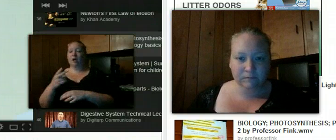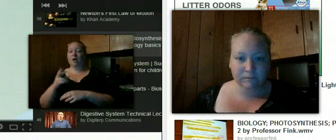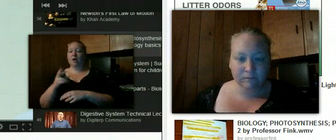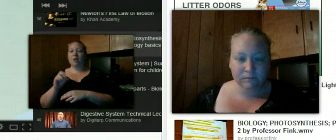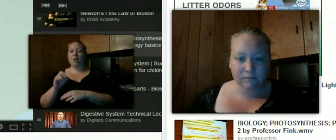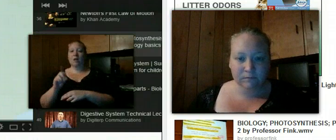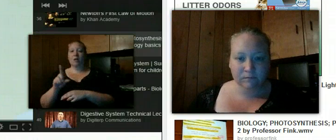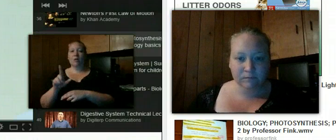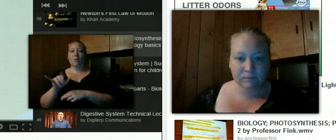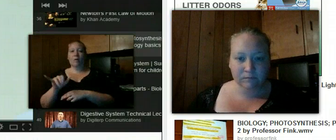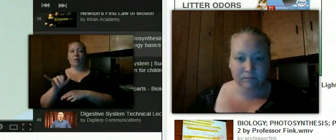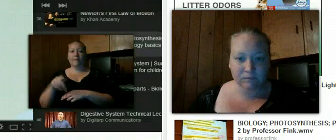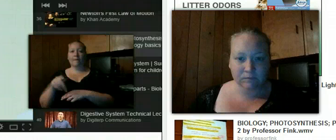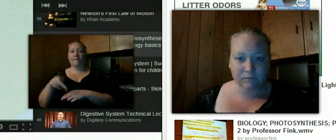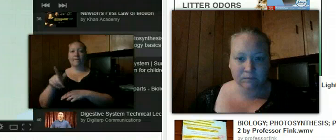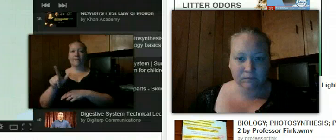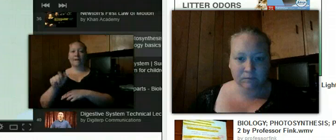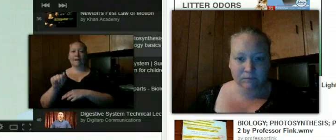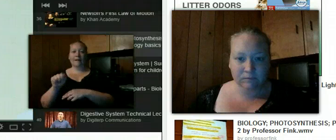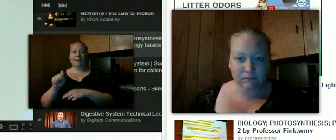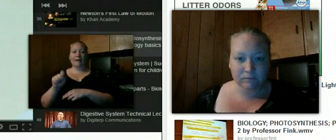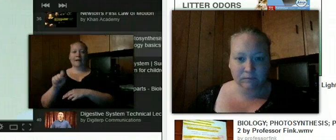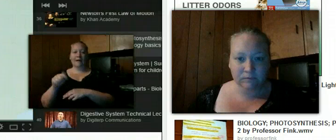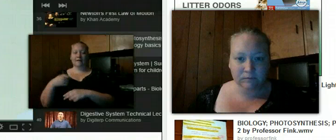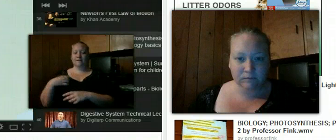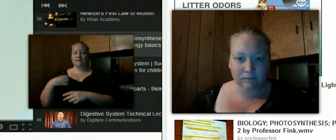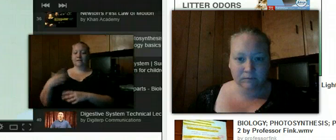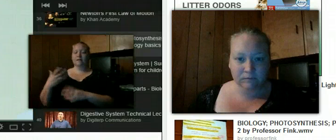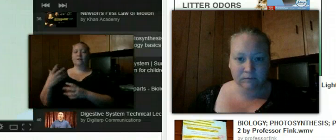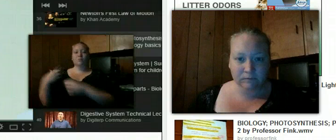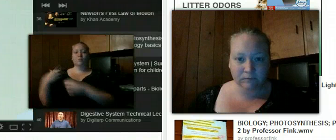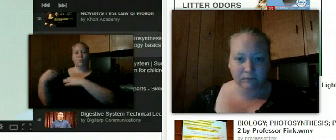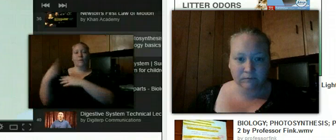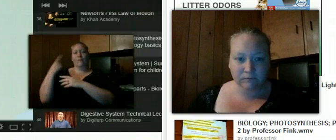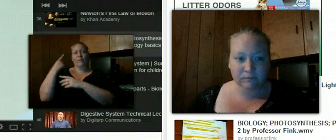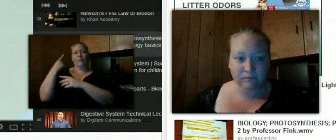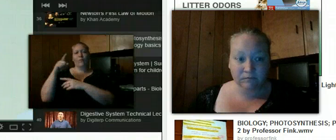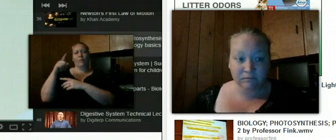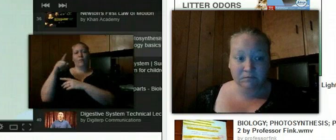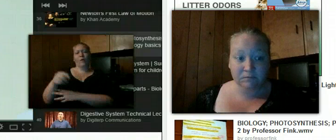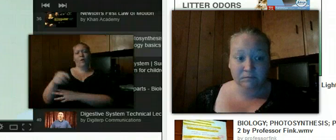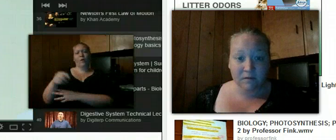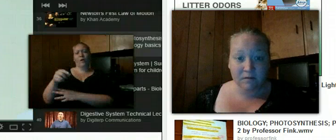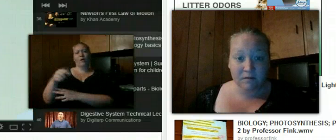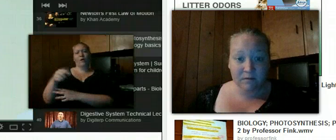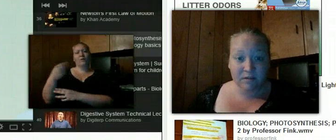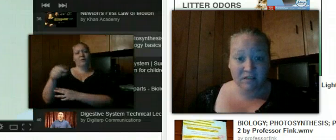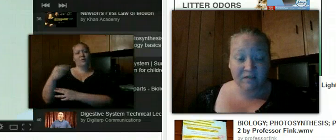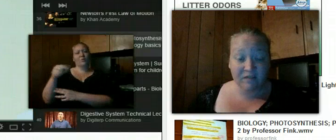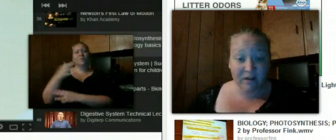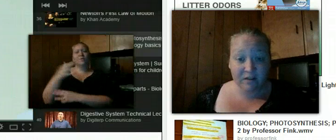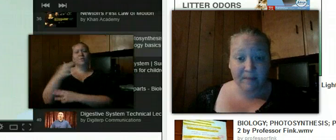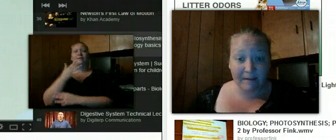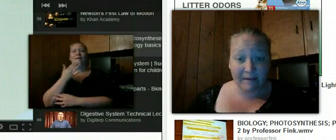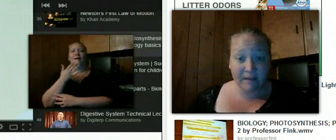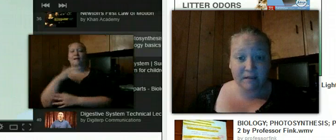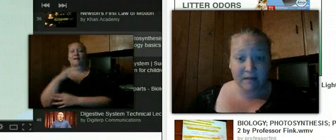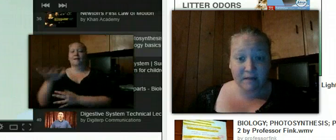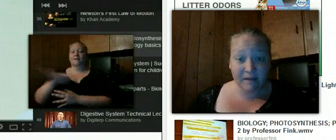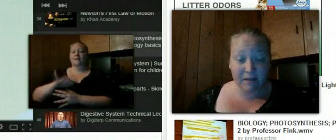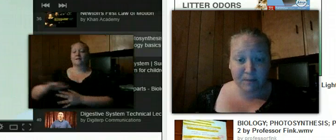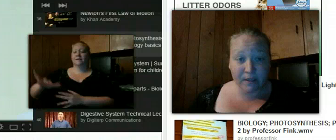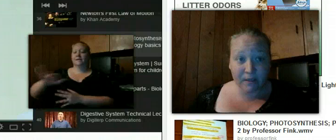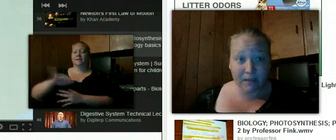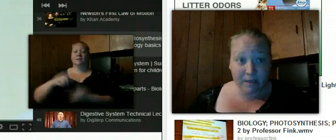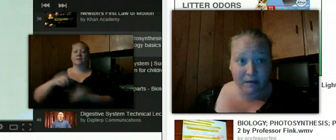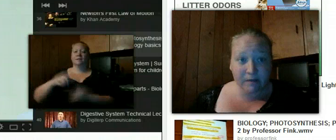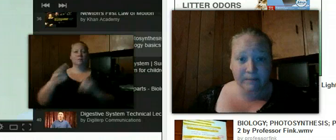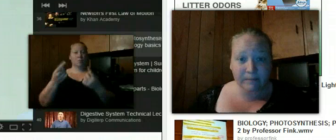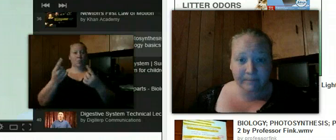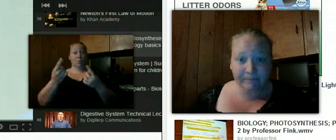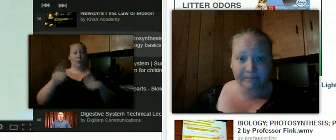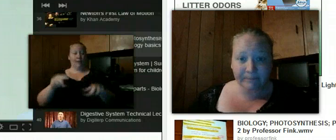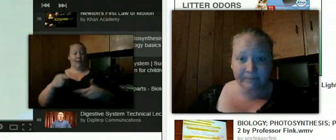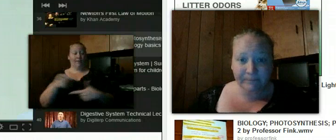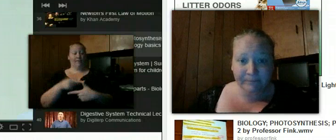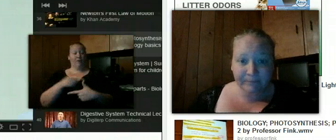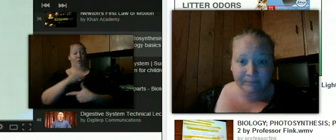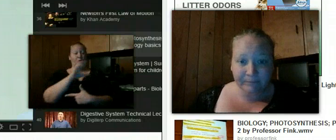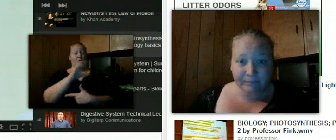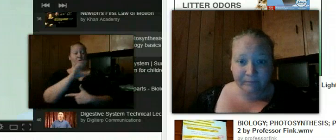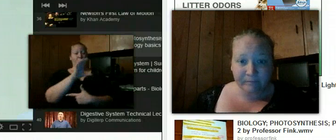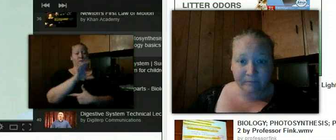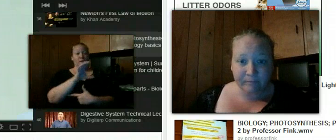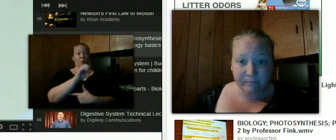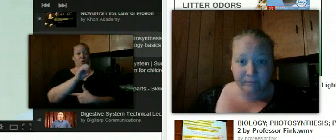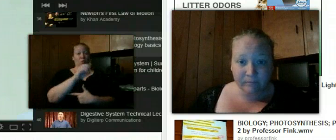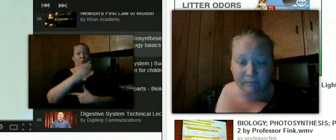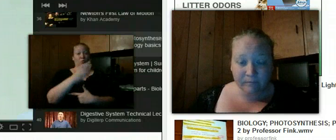is responsible for the green color of plants and leaves. Once the carbon dioxide and water reach the